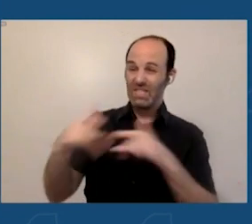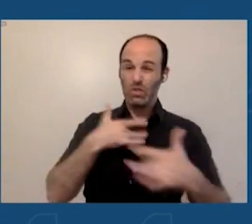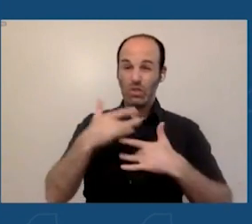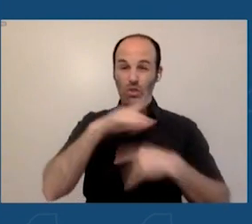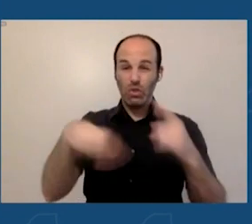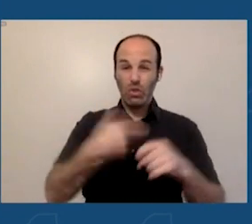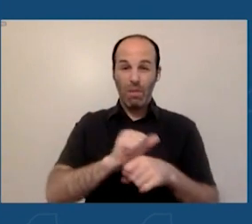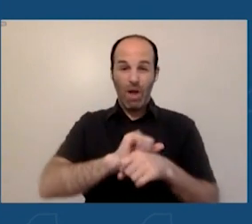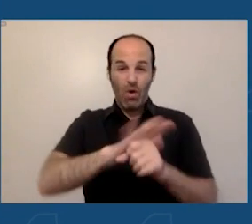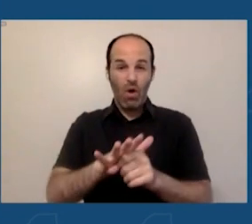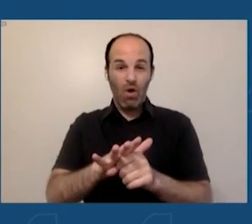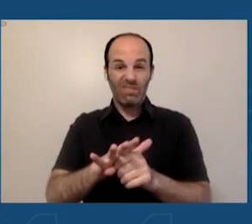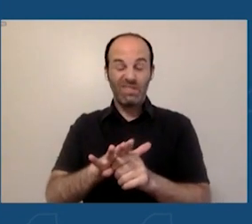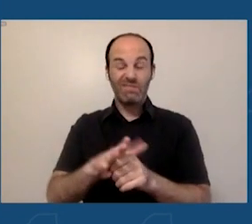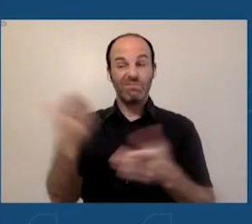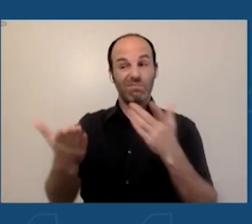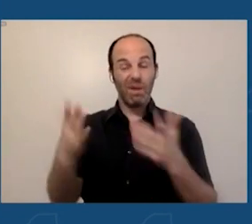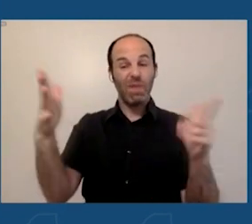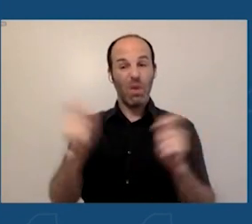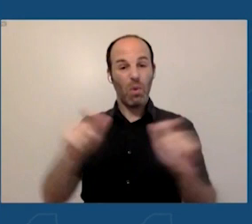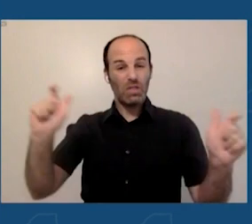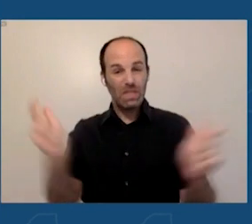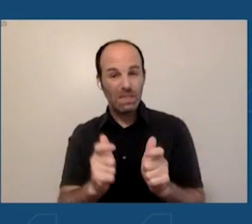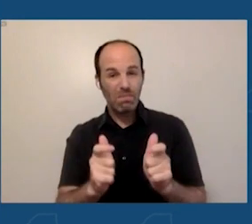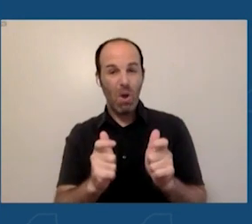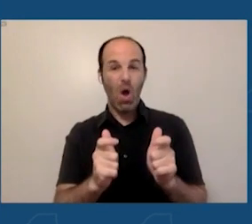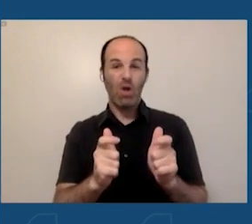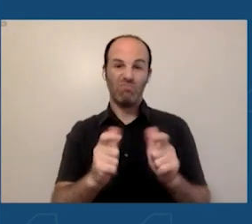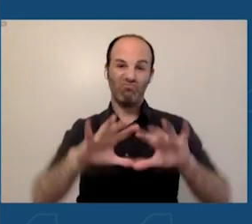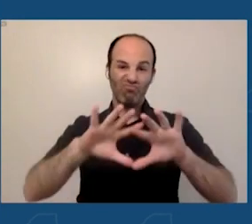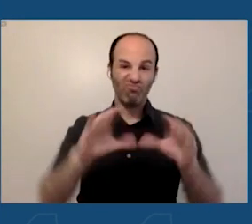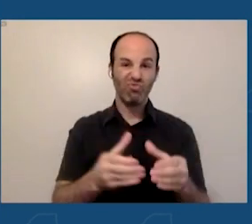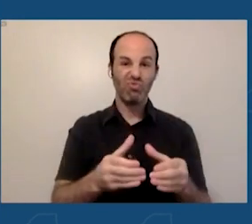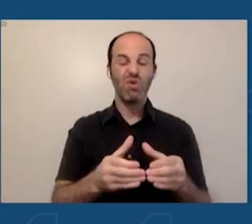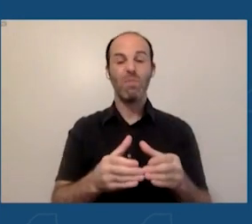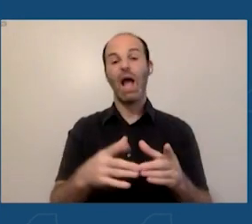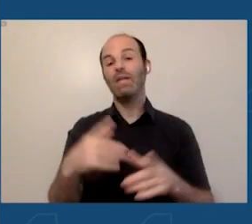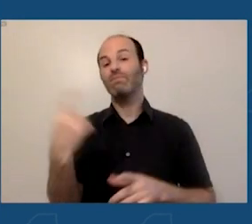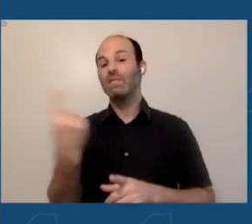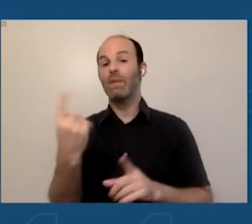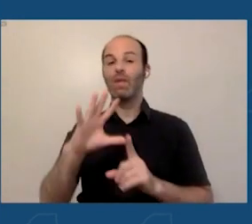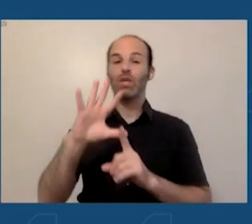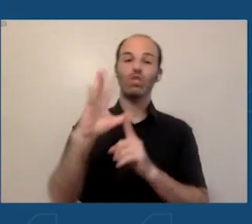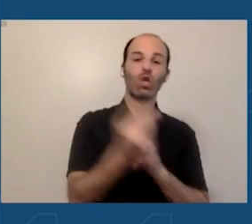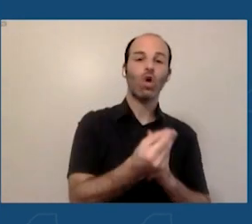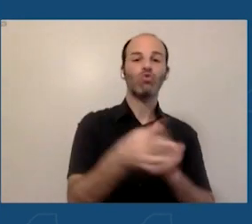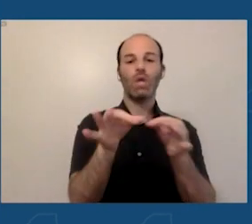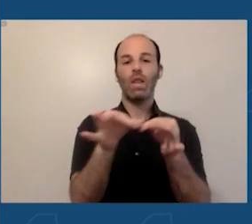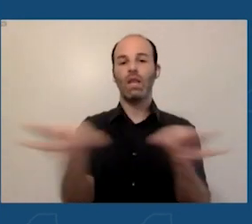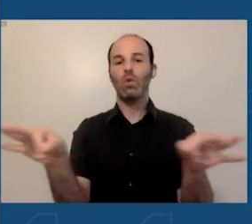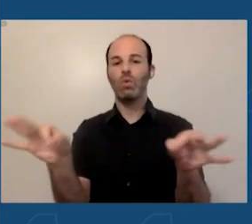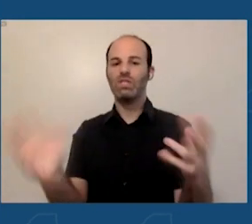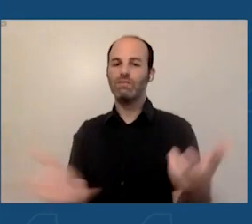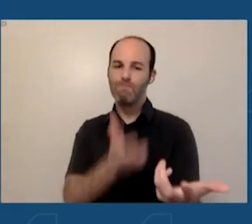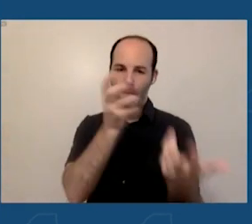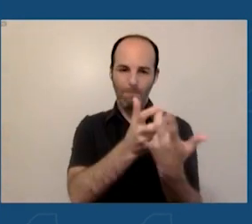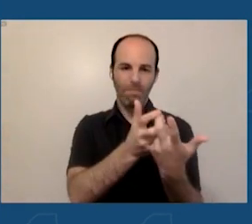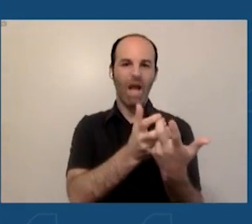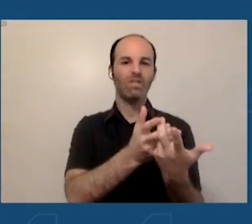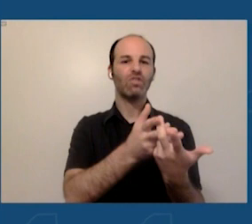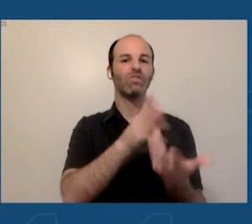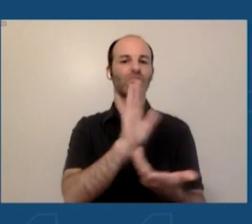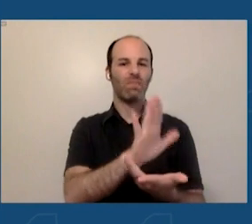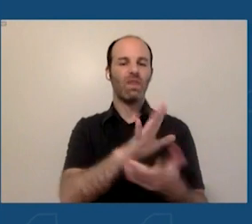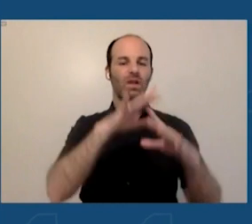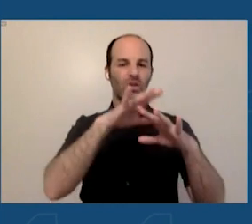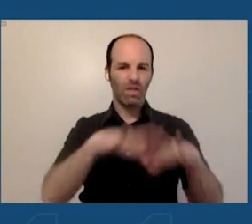setting, right? And one that is also culturally and linguistically competent for them. And also, of